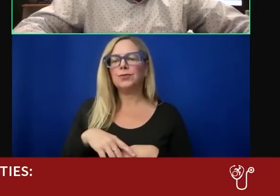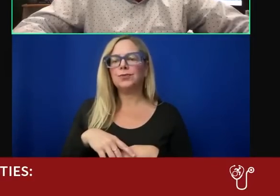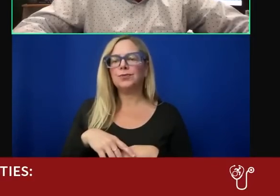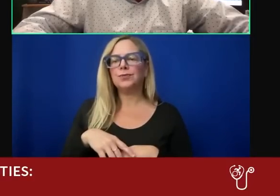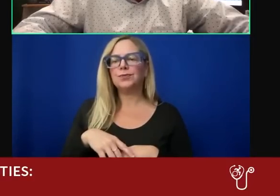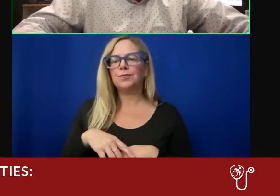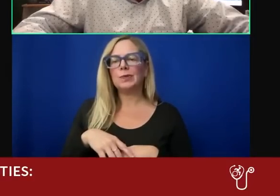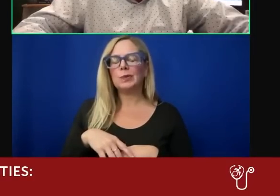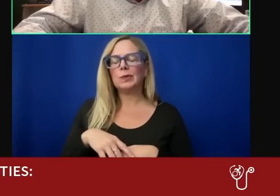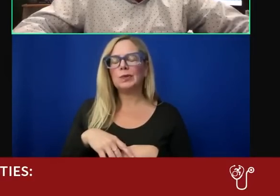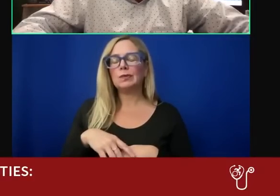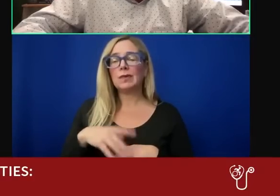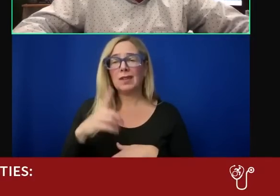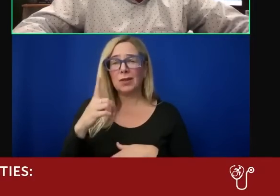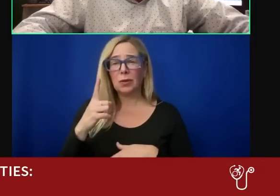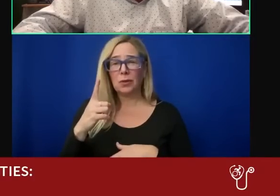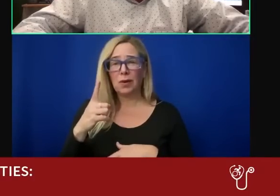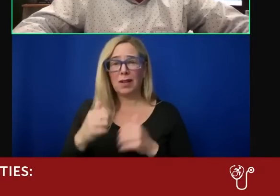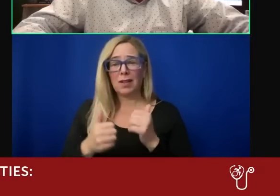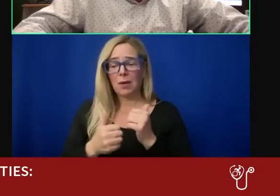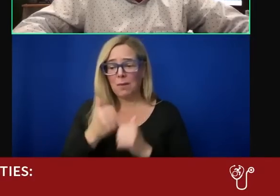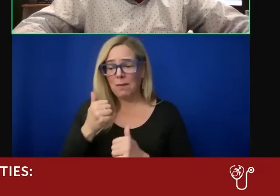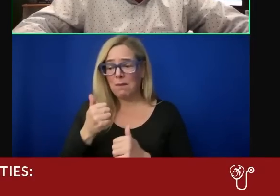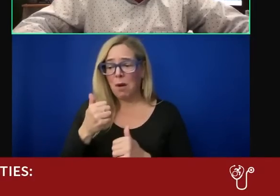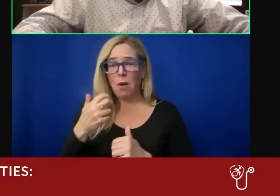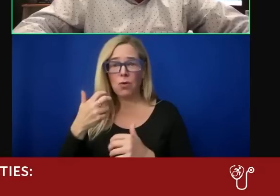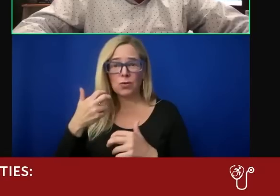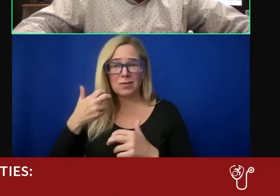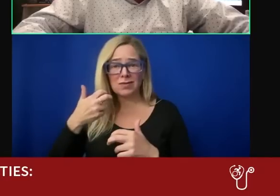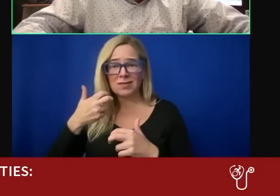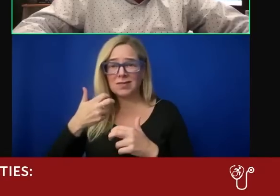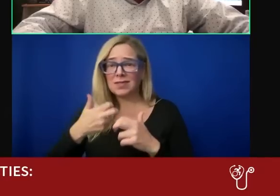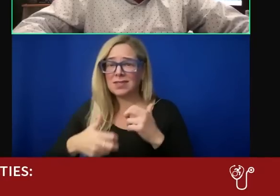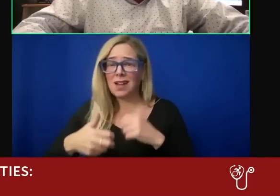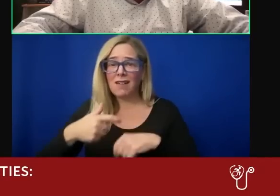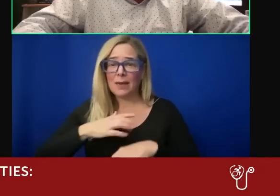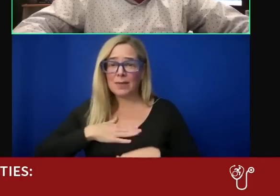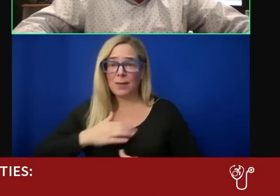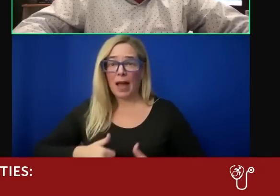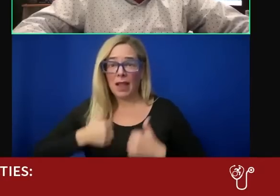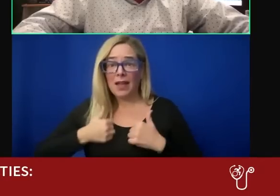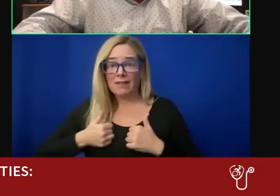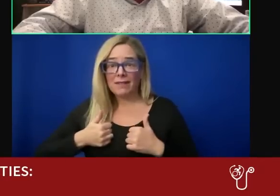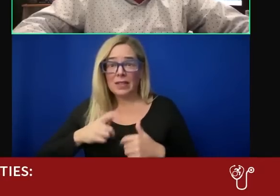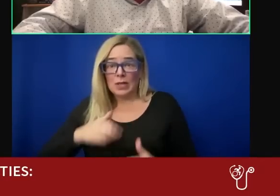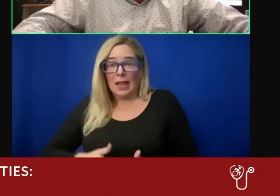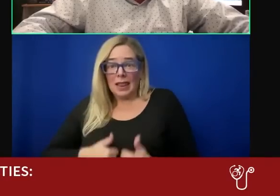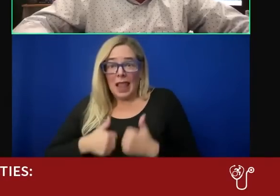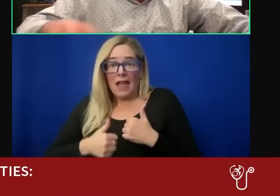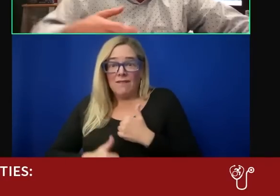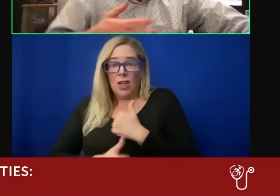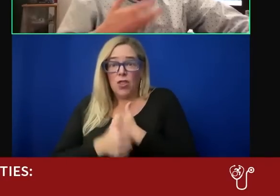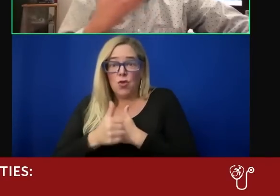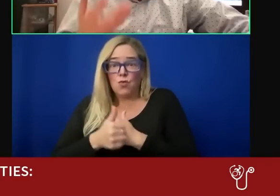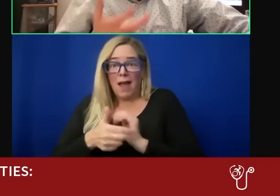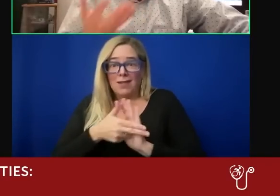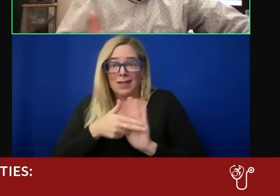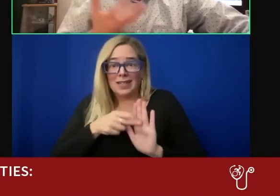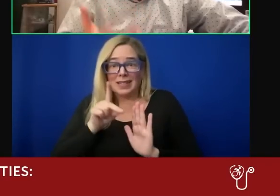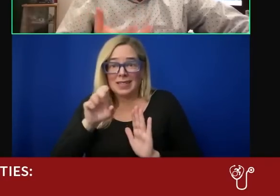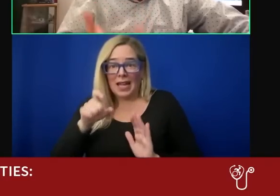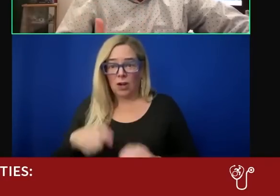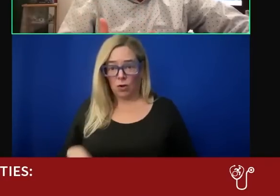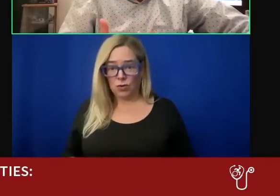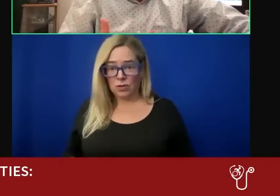of the hardest times of my life, where I was given a literal life-threatening diagnosis, my testosterone, the thing that has